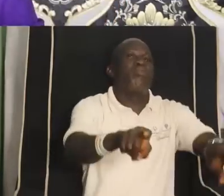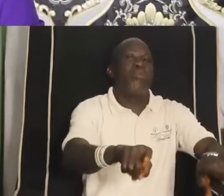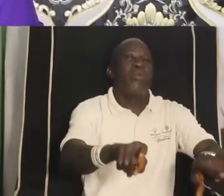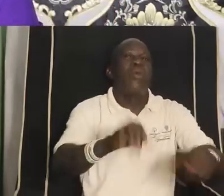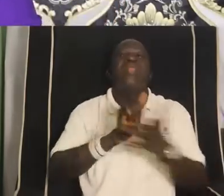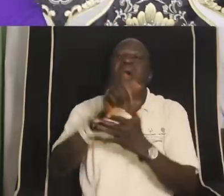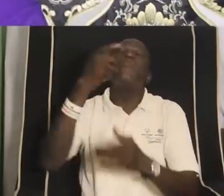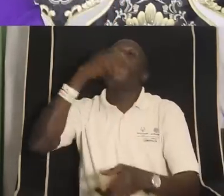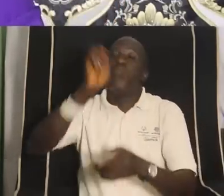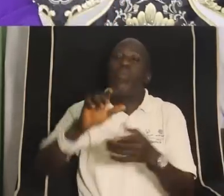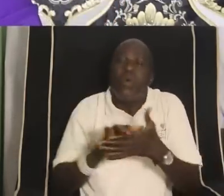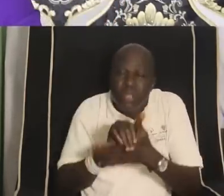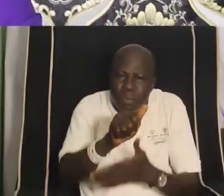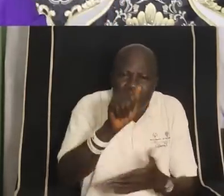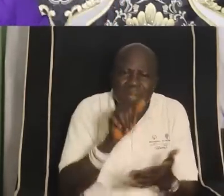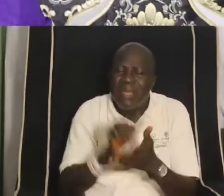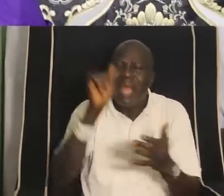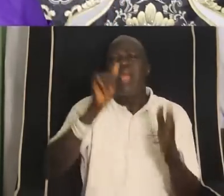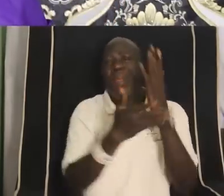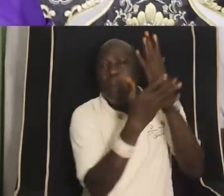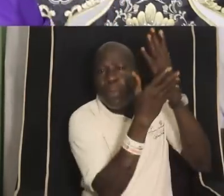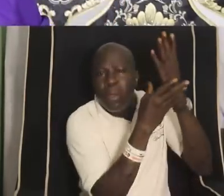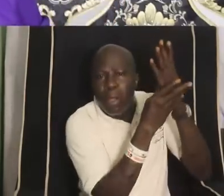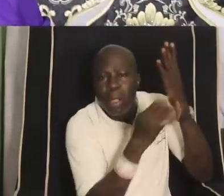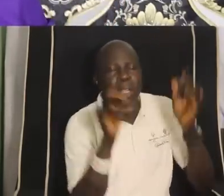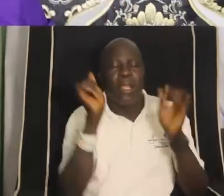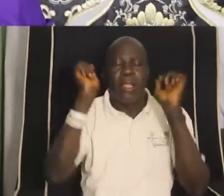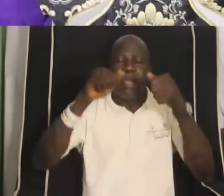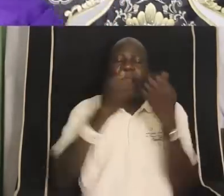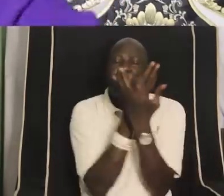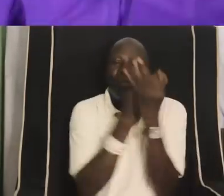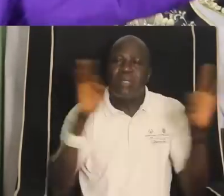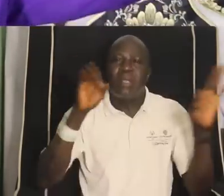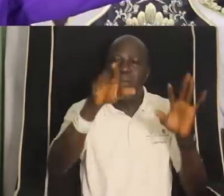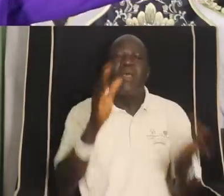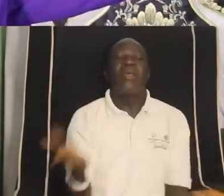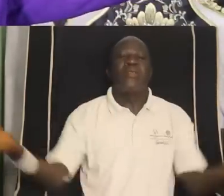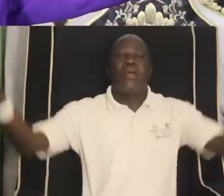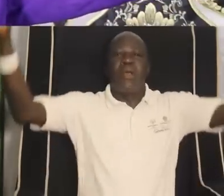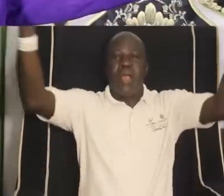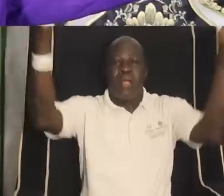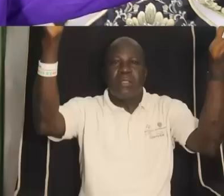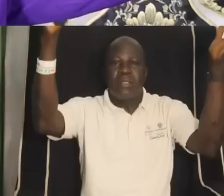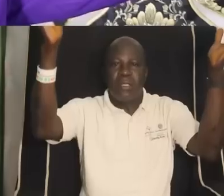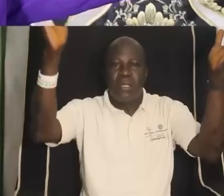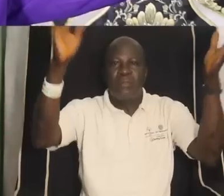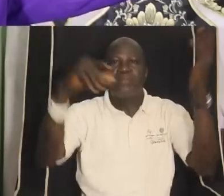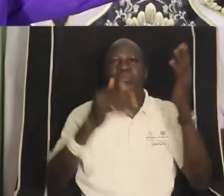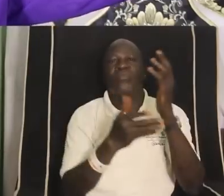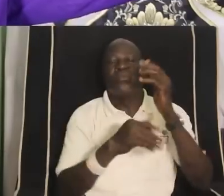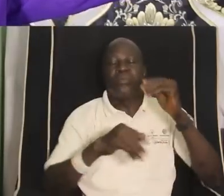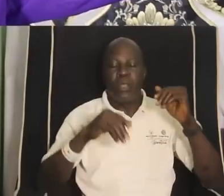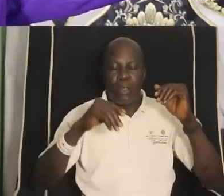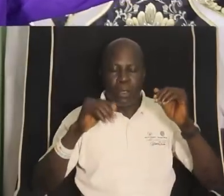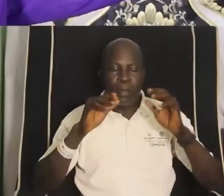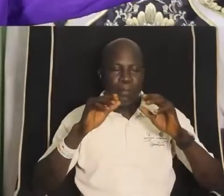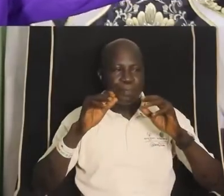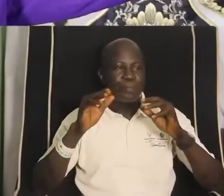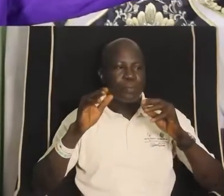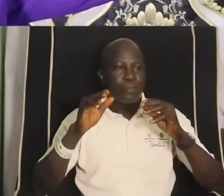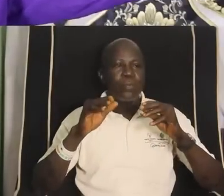O láti gbàgbọ́ pé ẹ̀jẹ̀ yẹn lè tú ọ sílẹ̀. Hey, deliver you. No one's okay, bye. Lift up your head. Hey, je, to je, je, no.